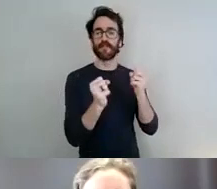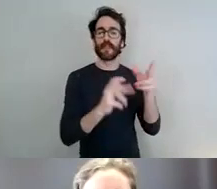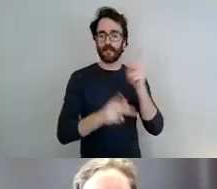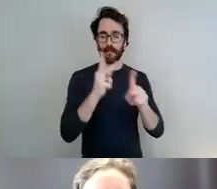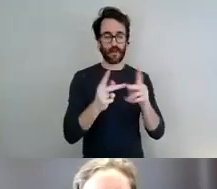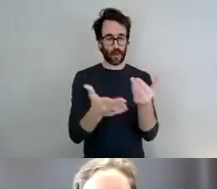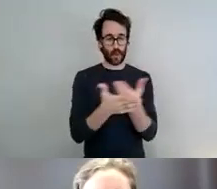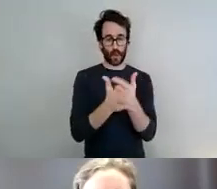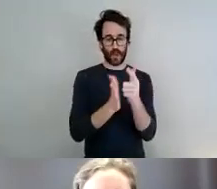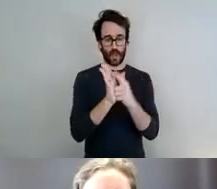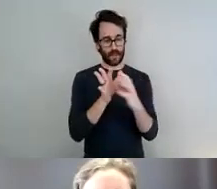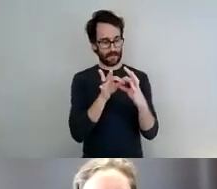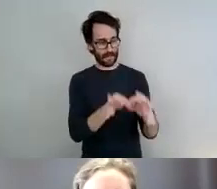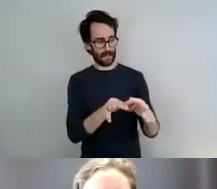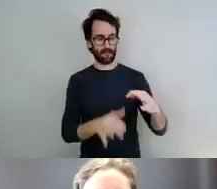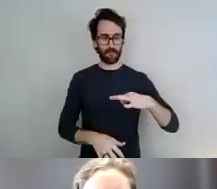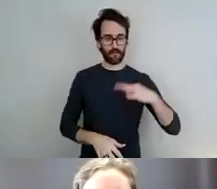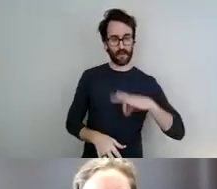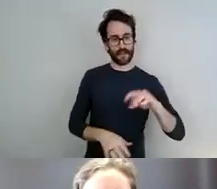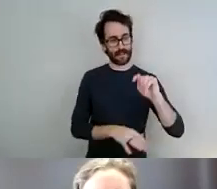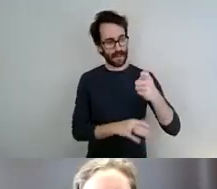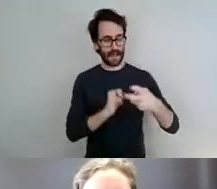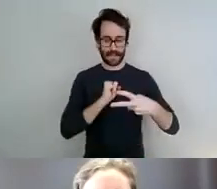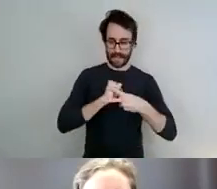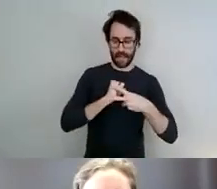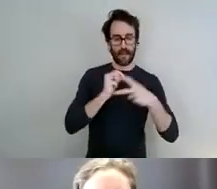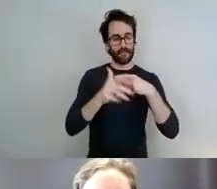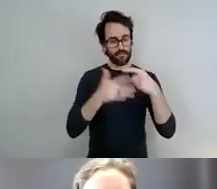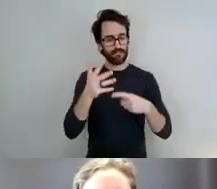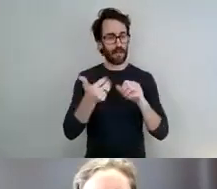laws are, or tax credits and savings, and how to understand that.